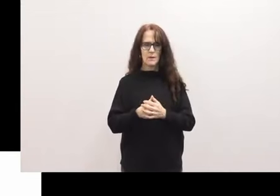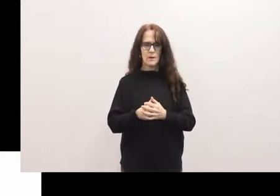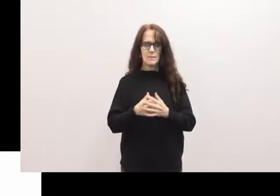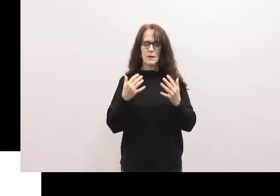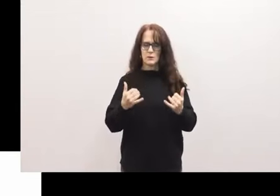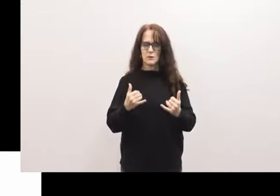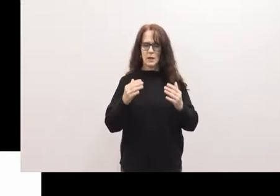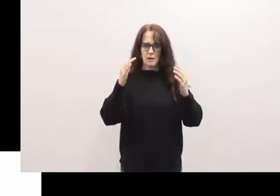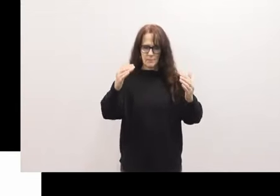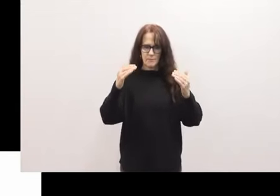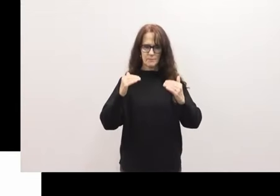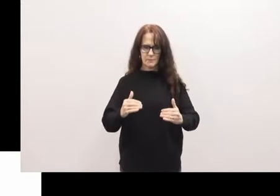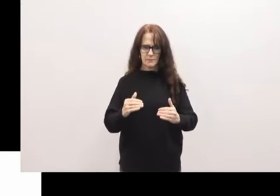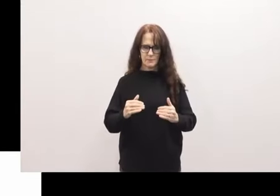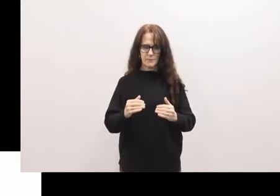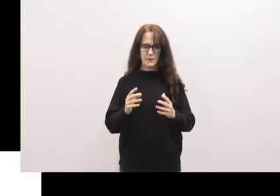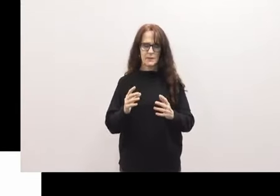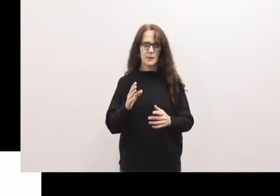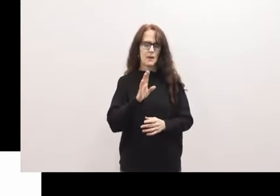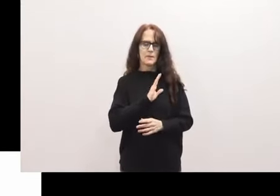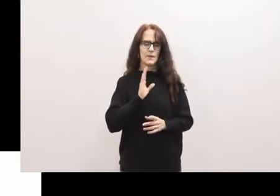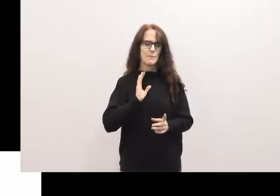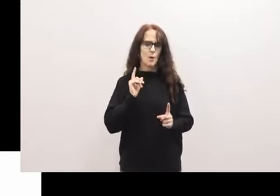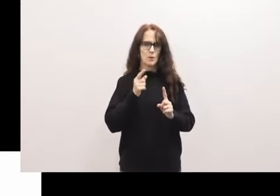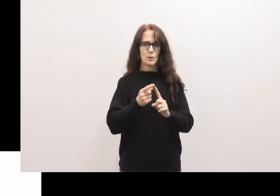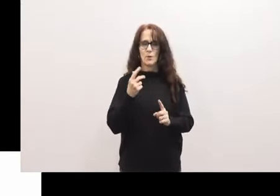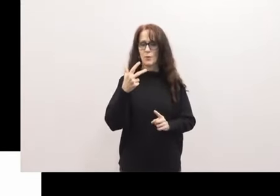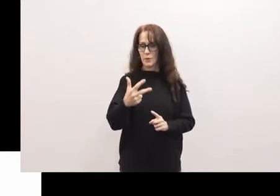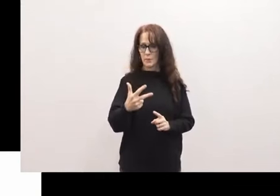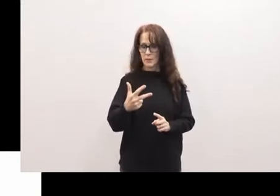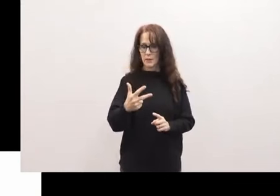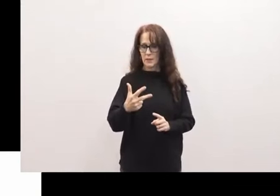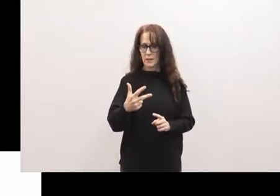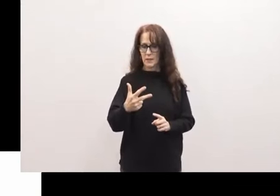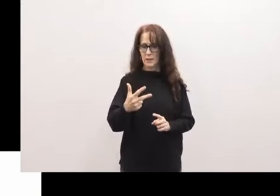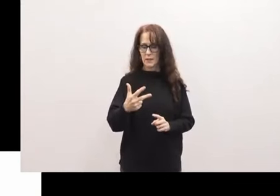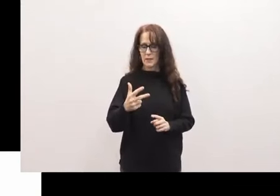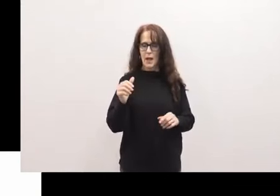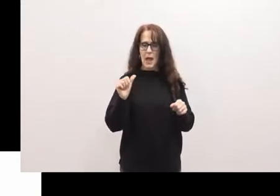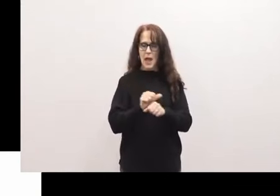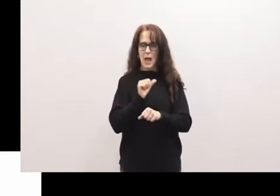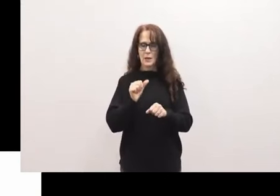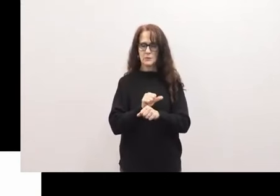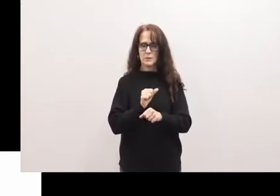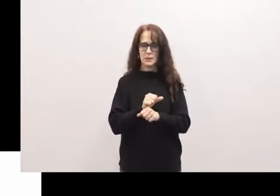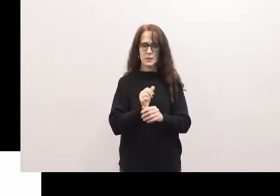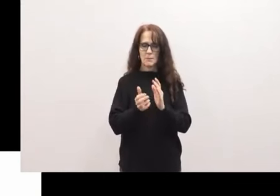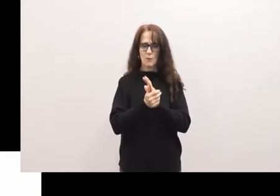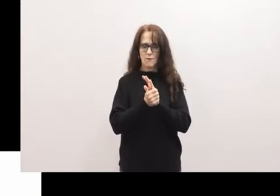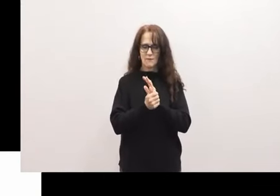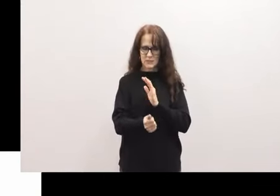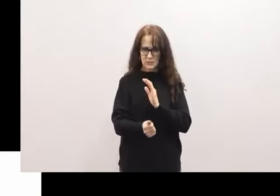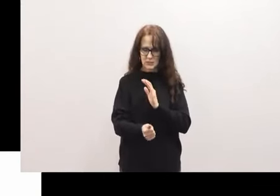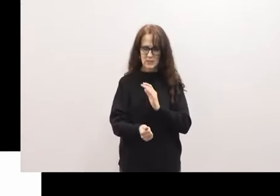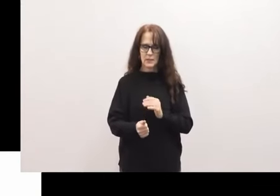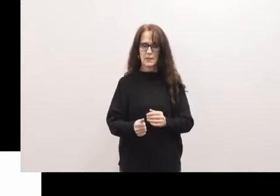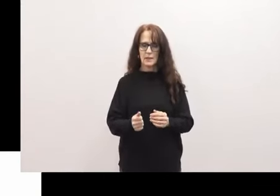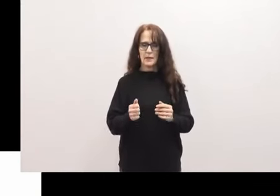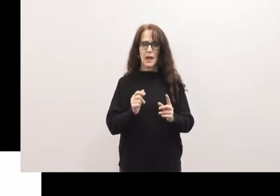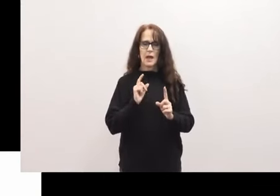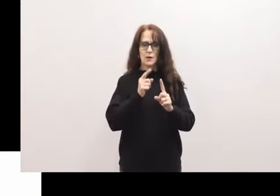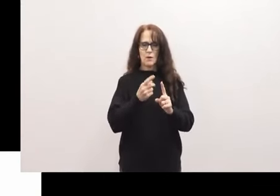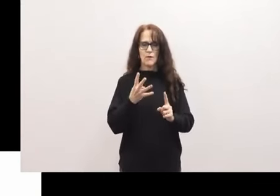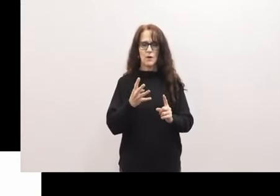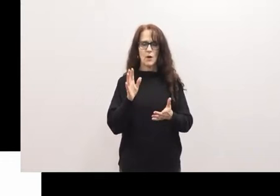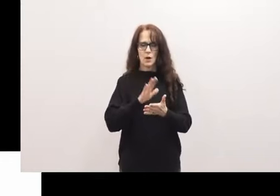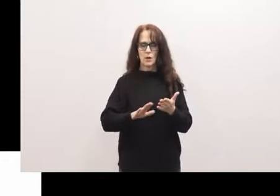today, we will be looking at Board Goal 3. And that is algebra proficiency, as well as Board Goal 4,